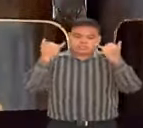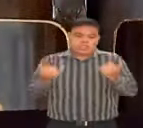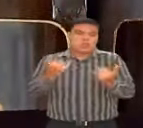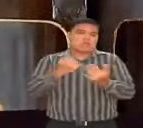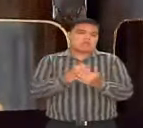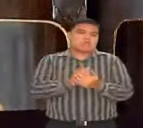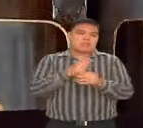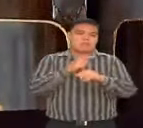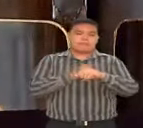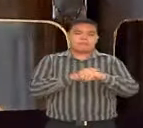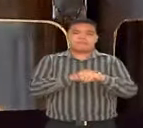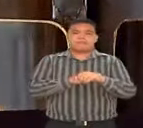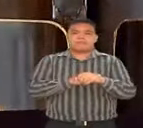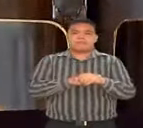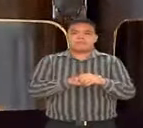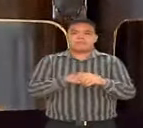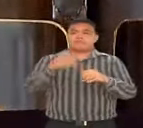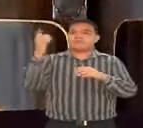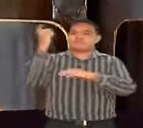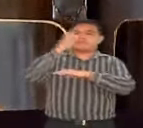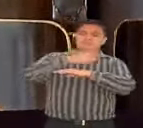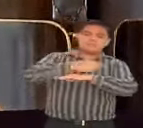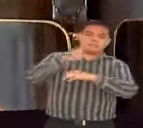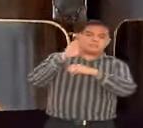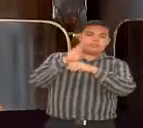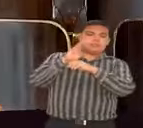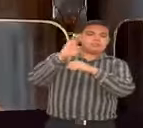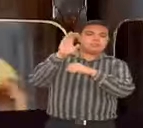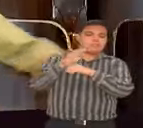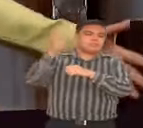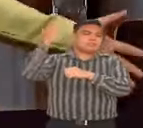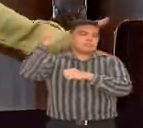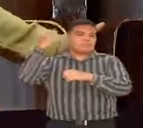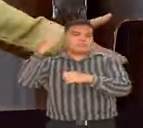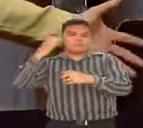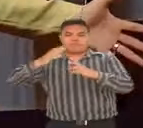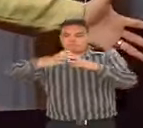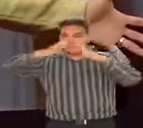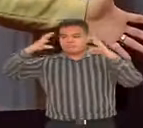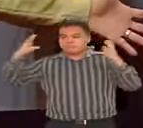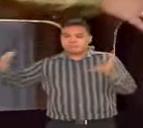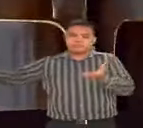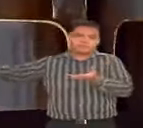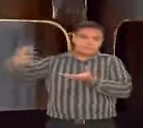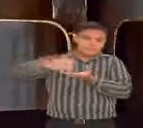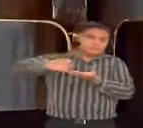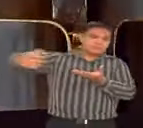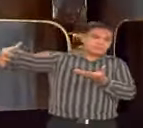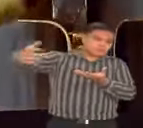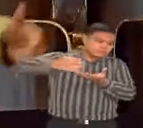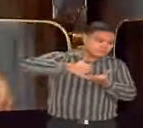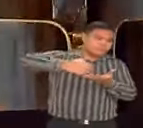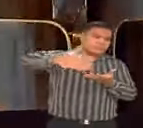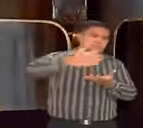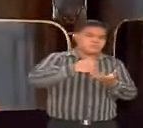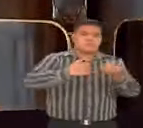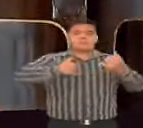karon. The days of Bible Baptist Church and the great harvest that this church has